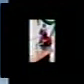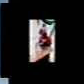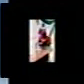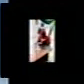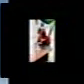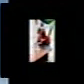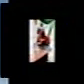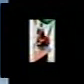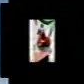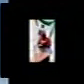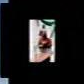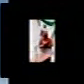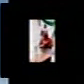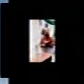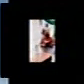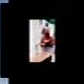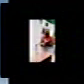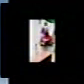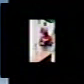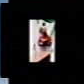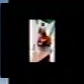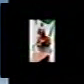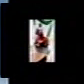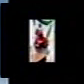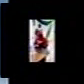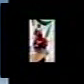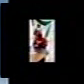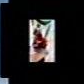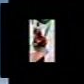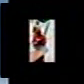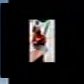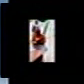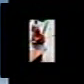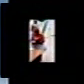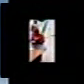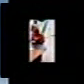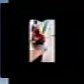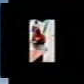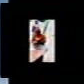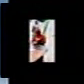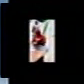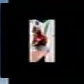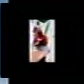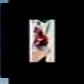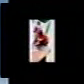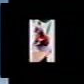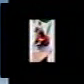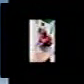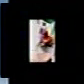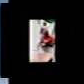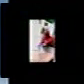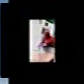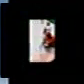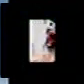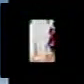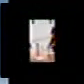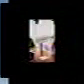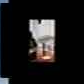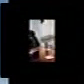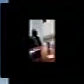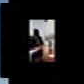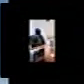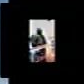than 9 months, and it's like, you know, you're already counting more than 10, 12, 11, 12 months, and the load is still